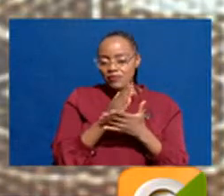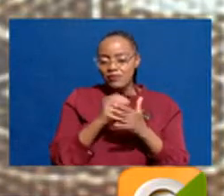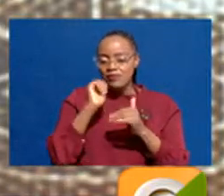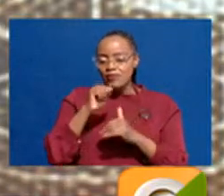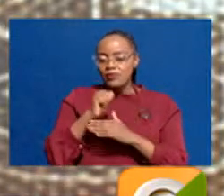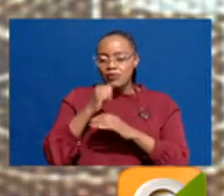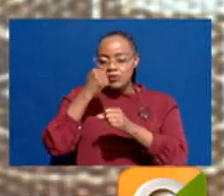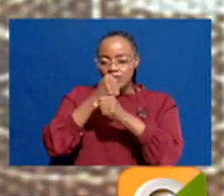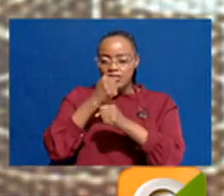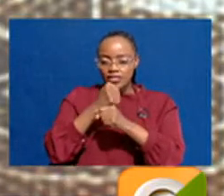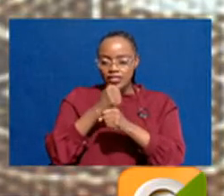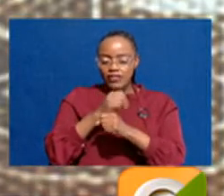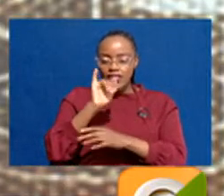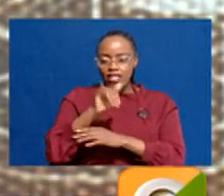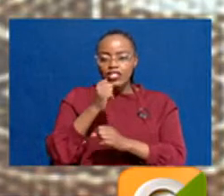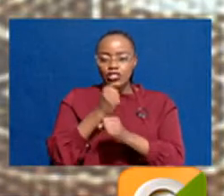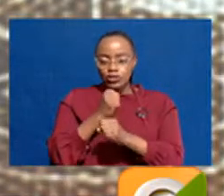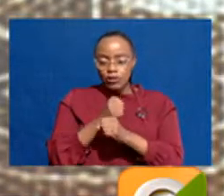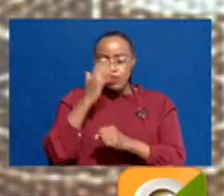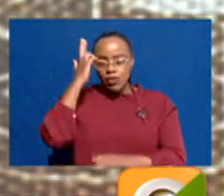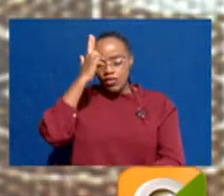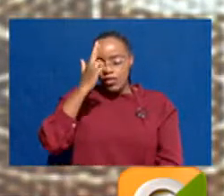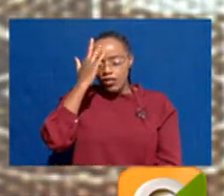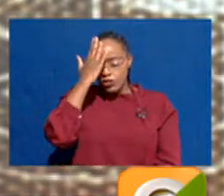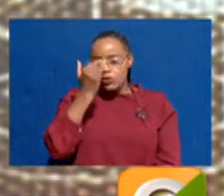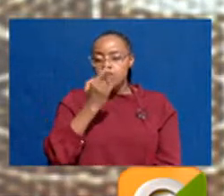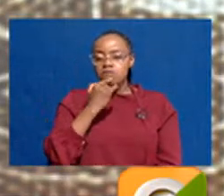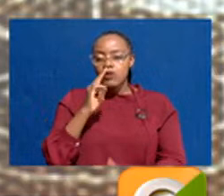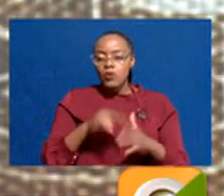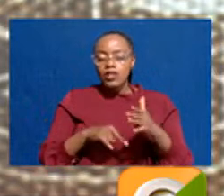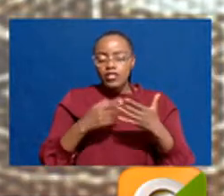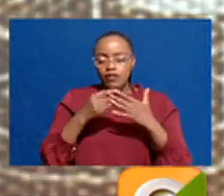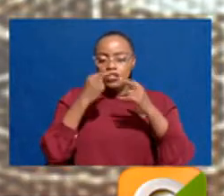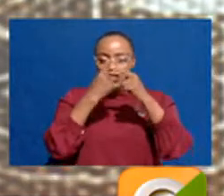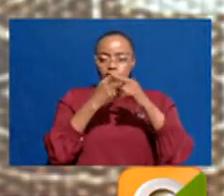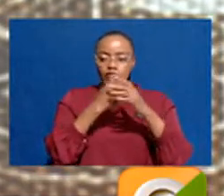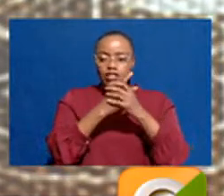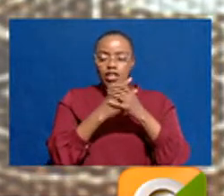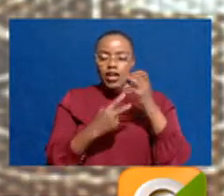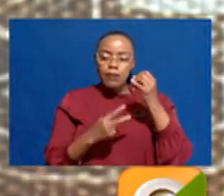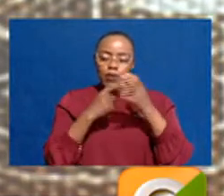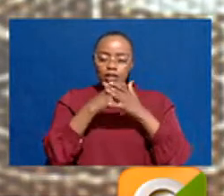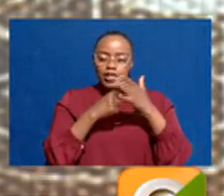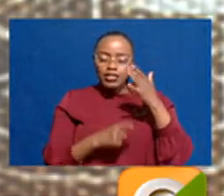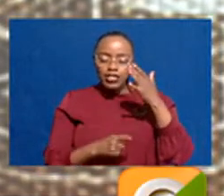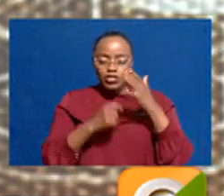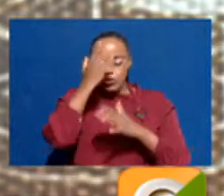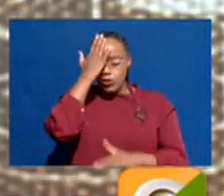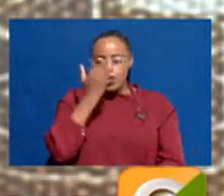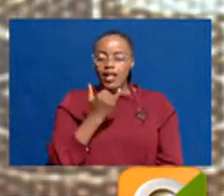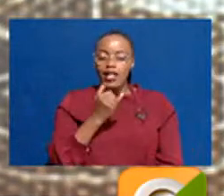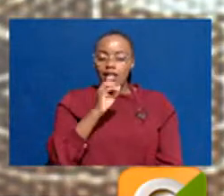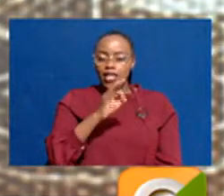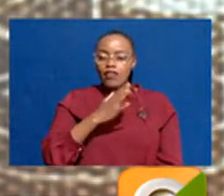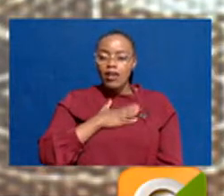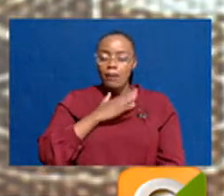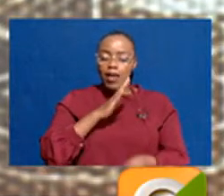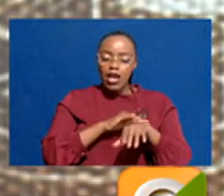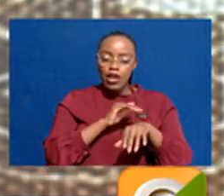assigned that job, right? And that's why we're saying it amounts to double compensation, because if I call